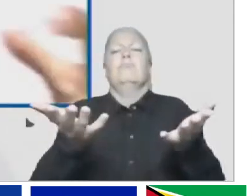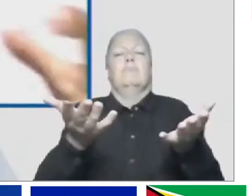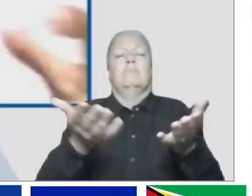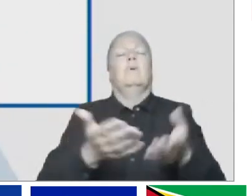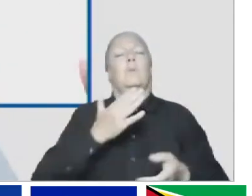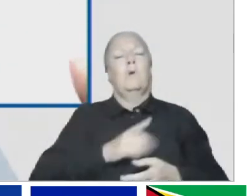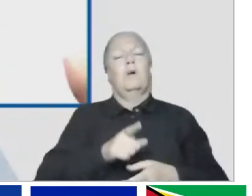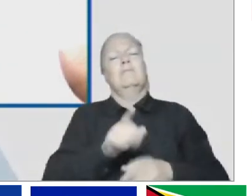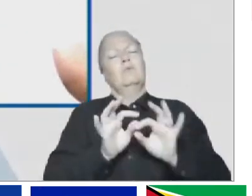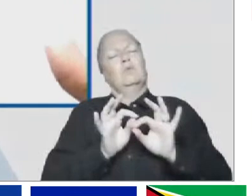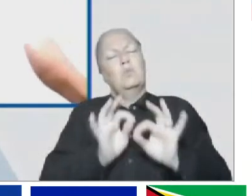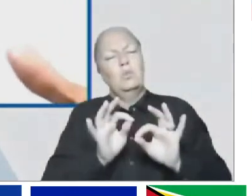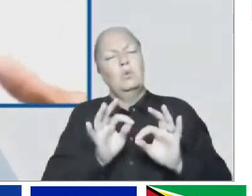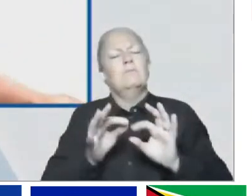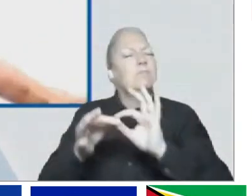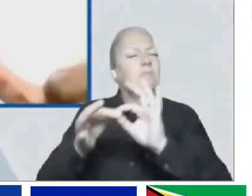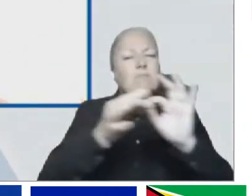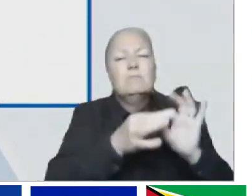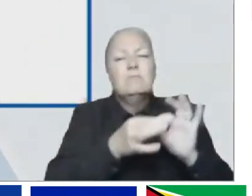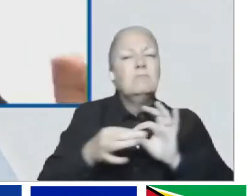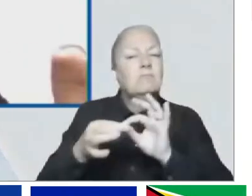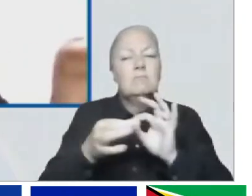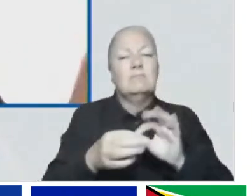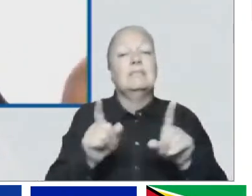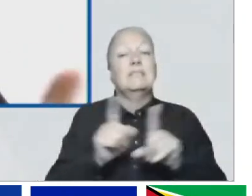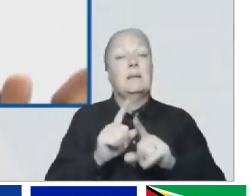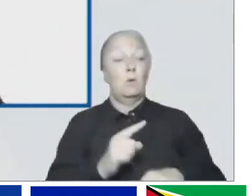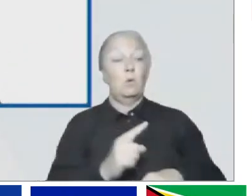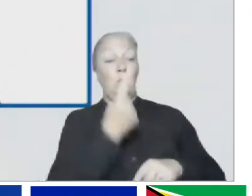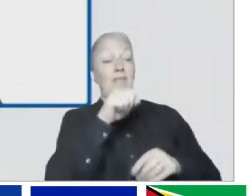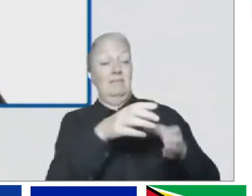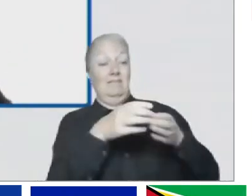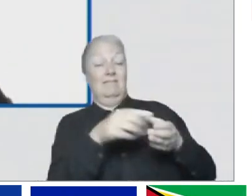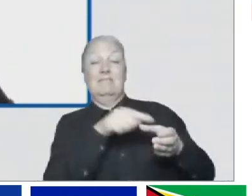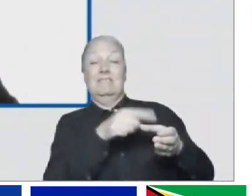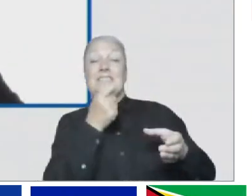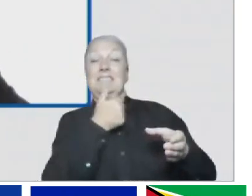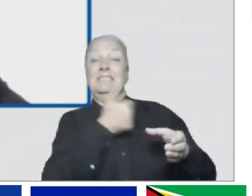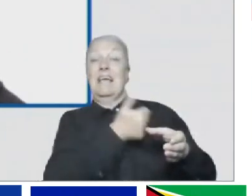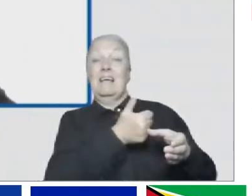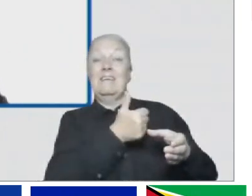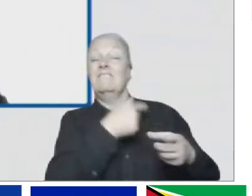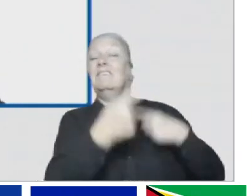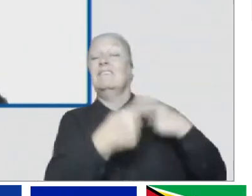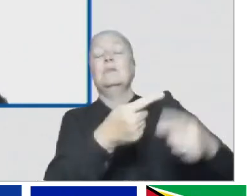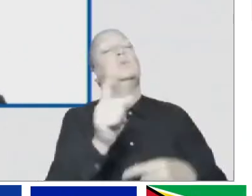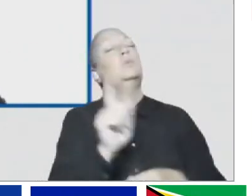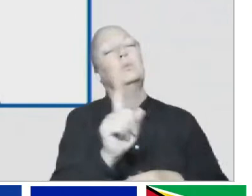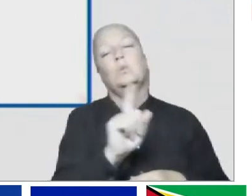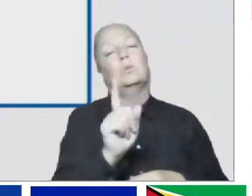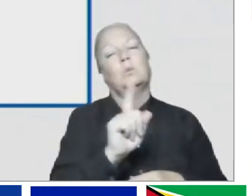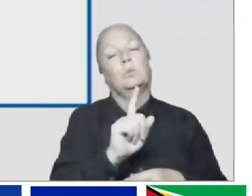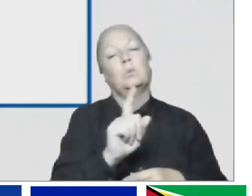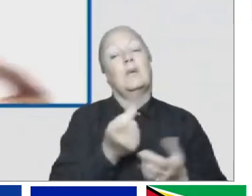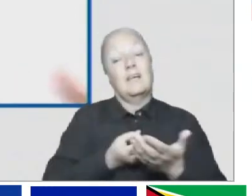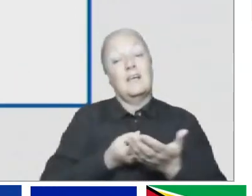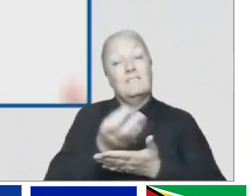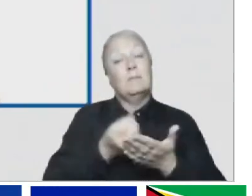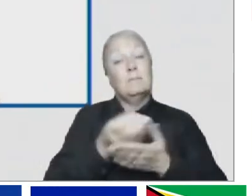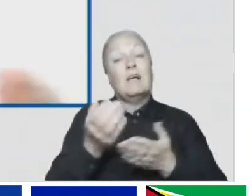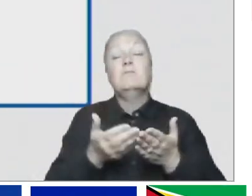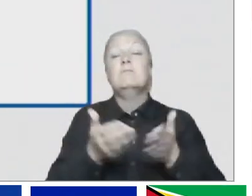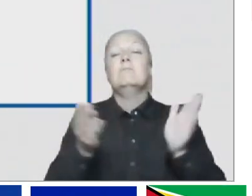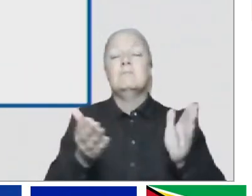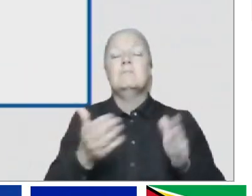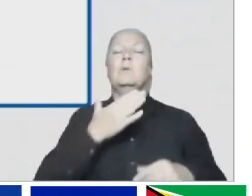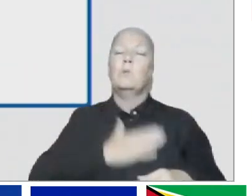one entity can do it by themselves. And so as information is shared, it allows collaboration and buy-in and to know what